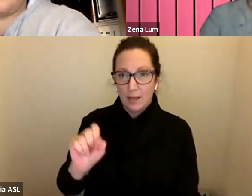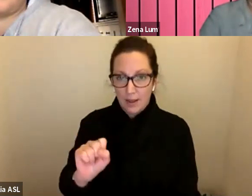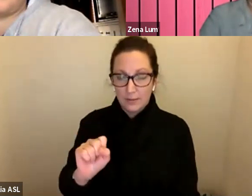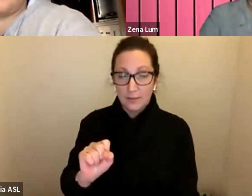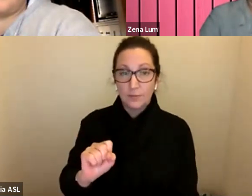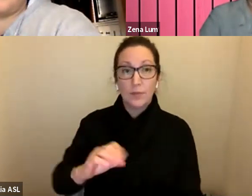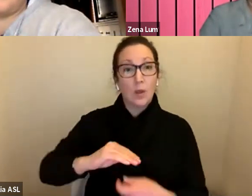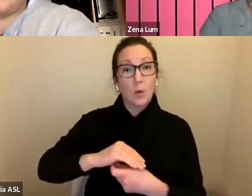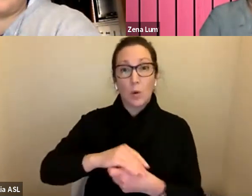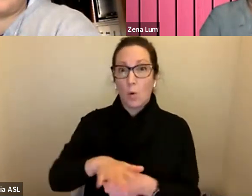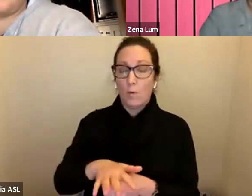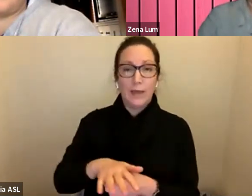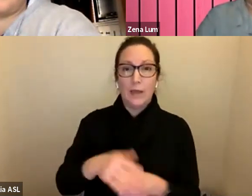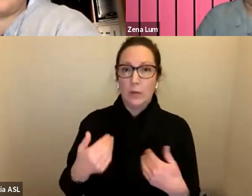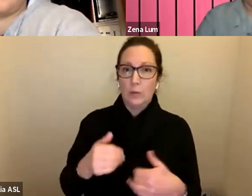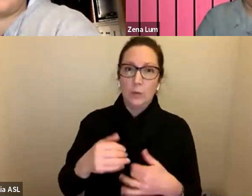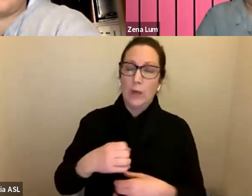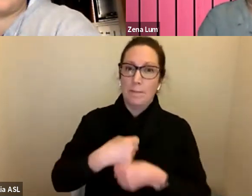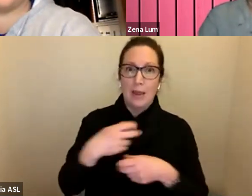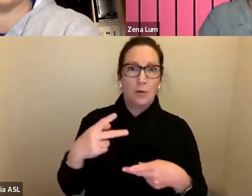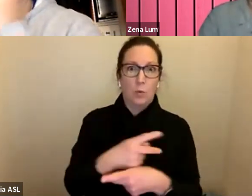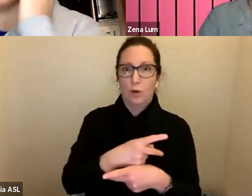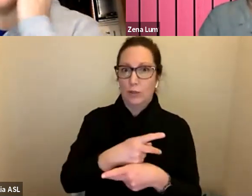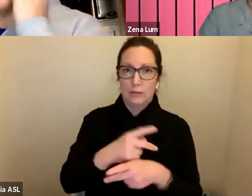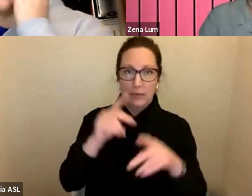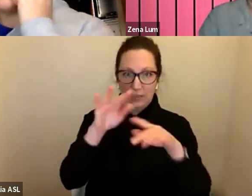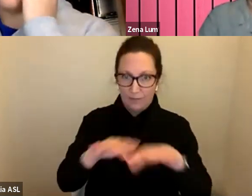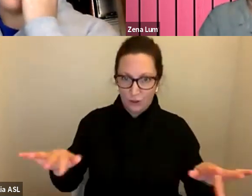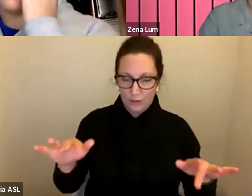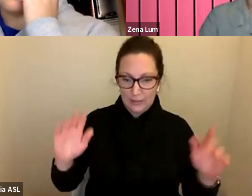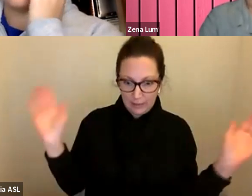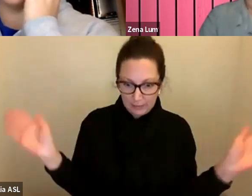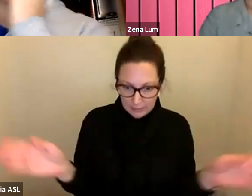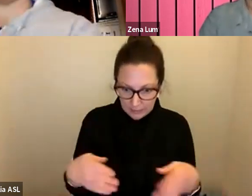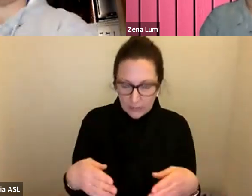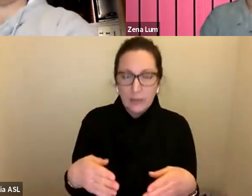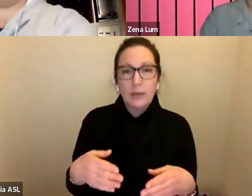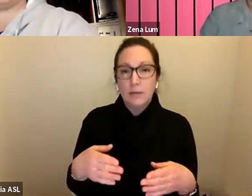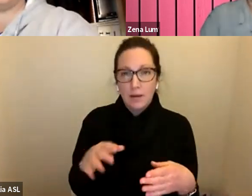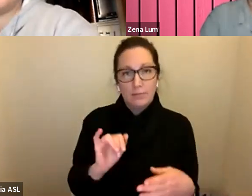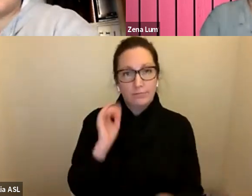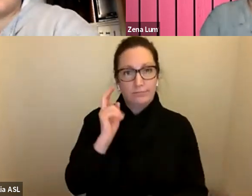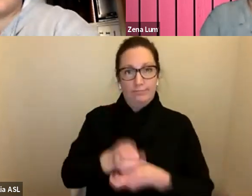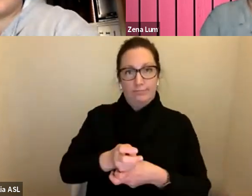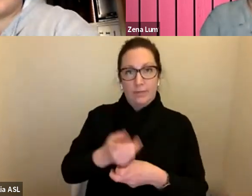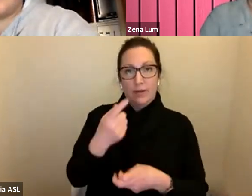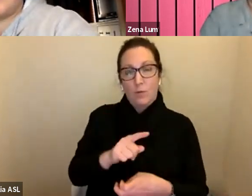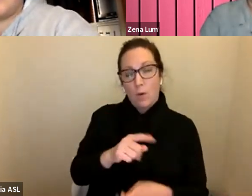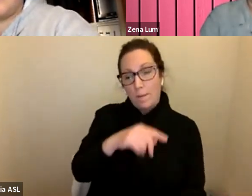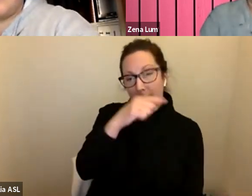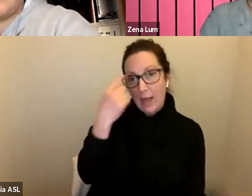pandemic has exacerbated pre-existing disparities that limit access to exam schools for Black and Latinx